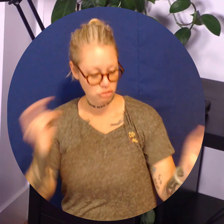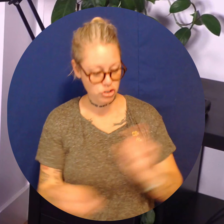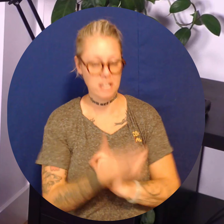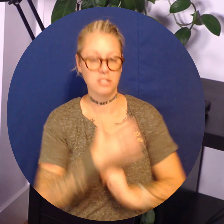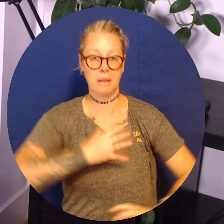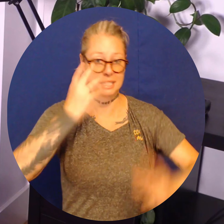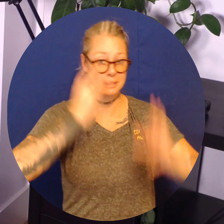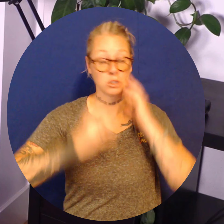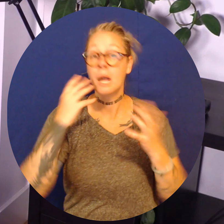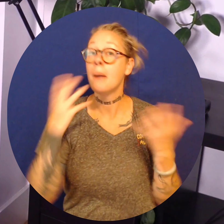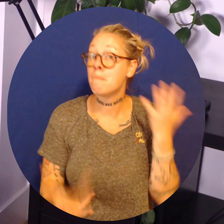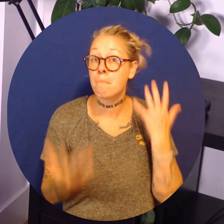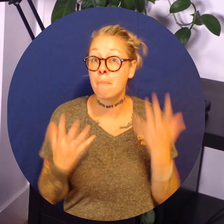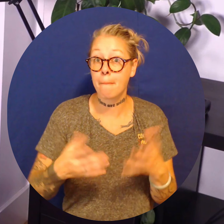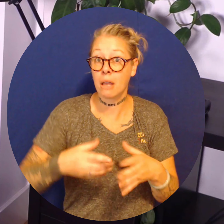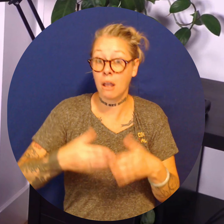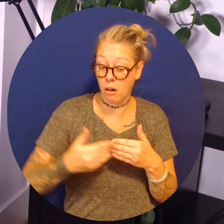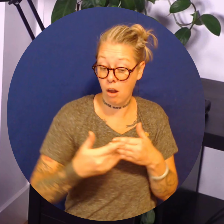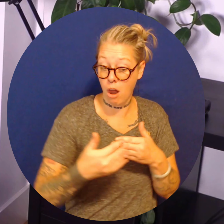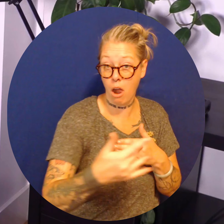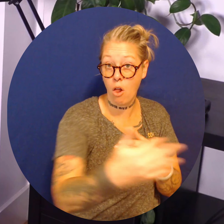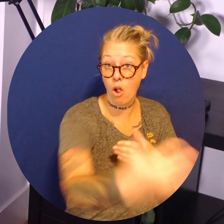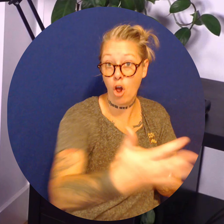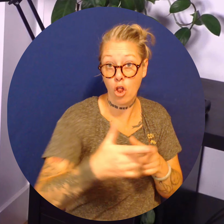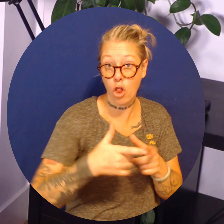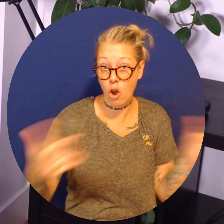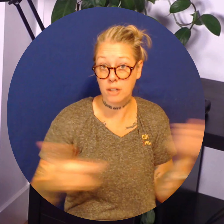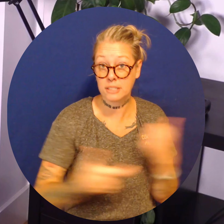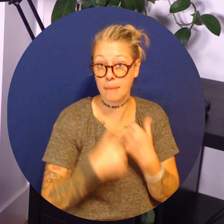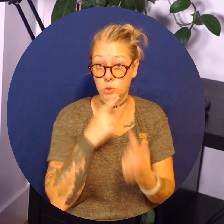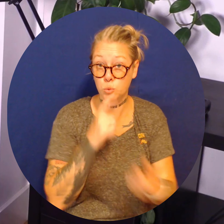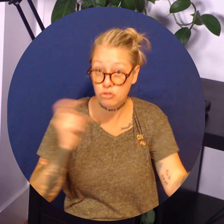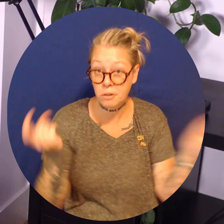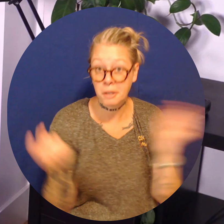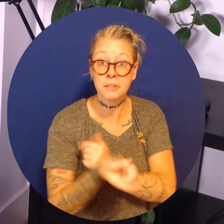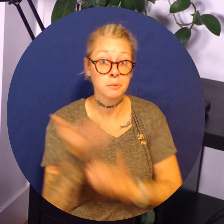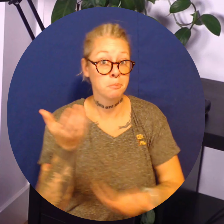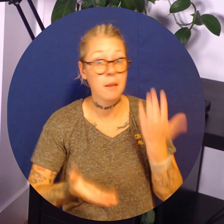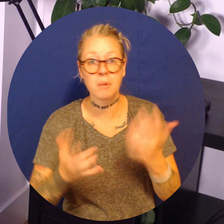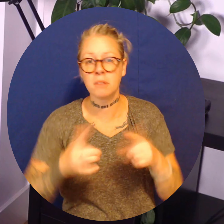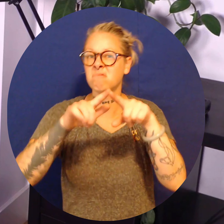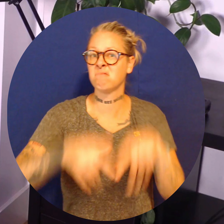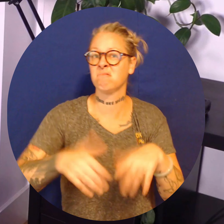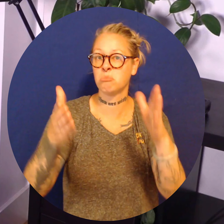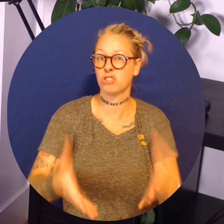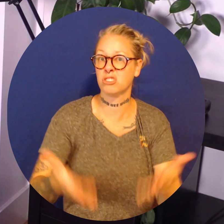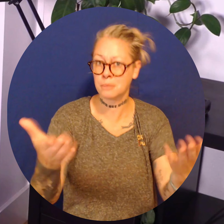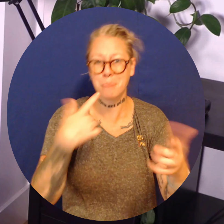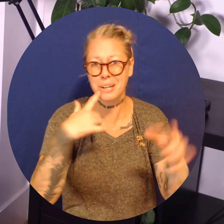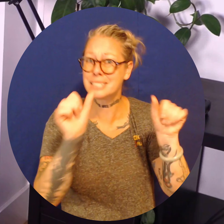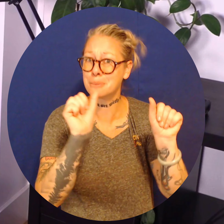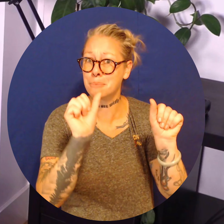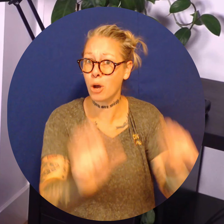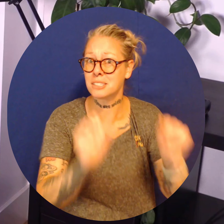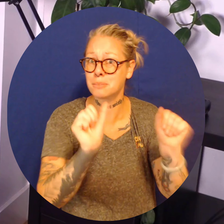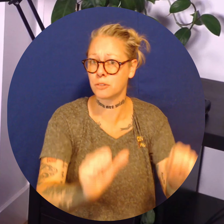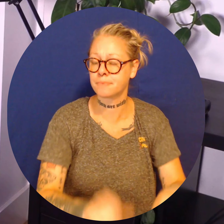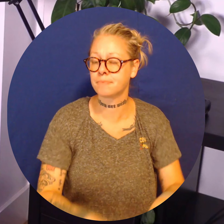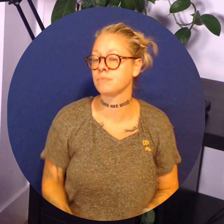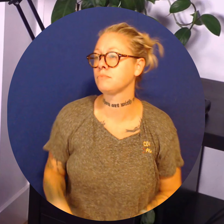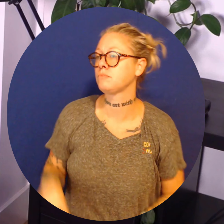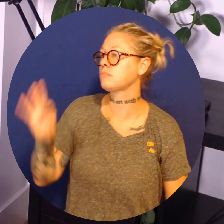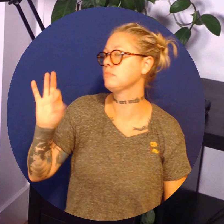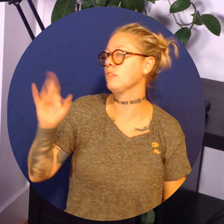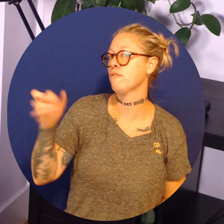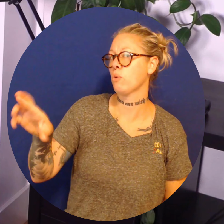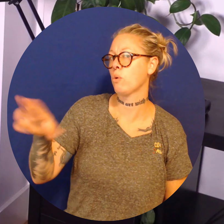And that may take time. Yeah. And that may be a longer time for some people. But like, it's possible.